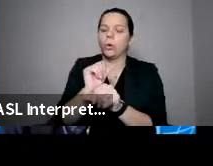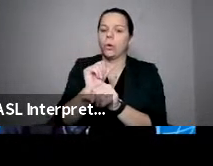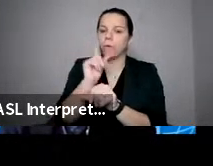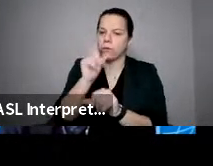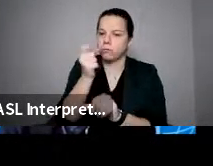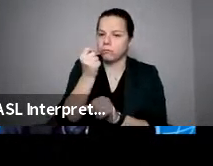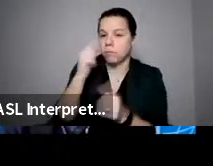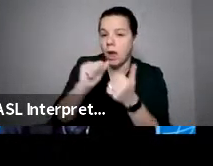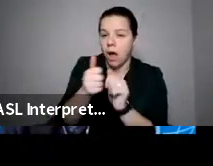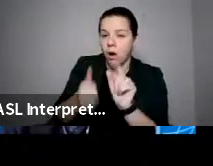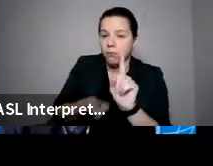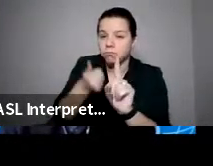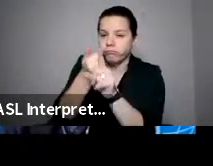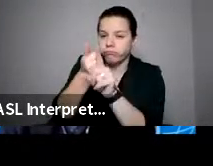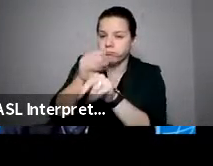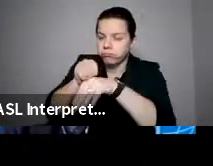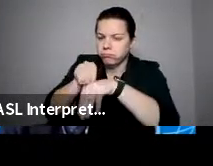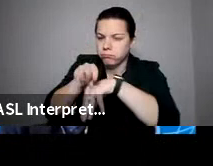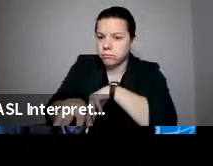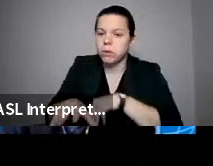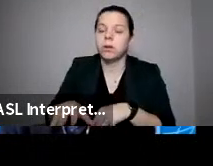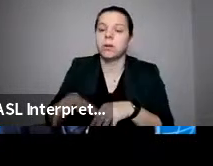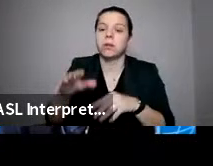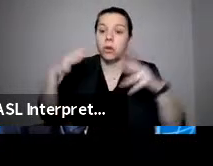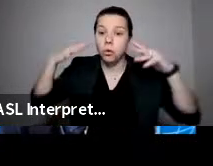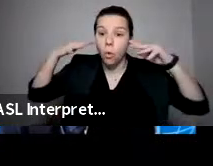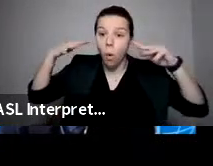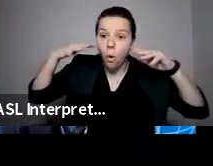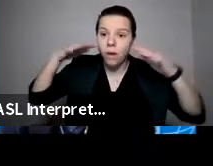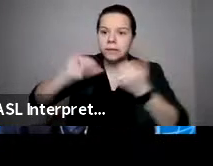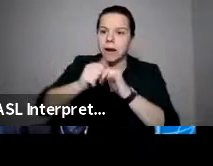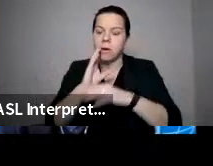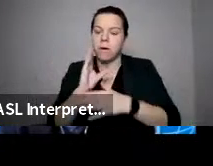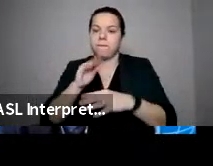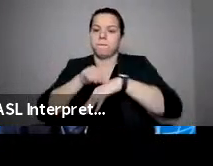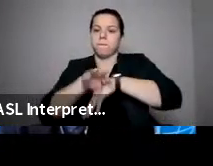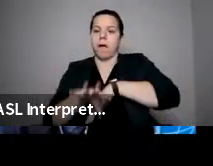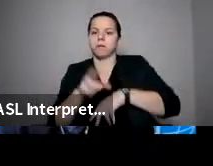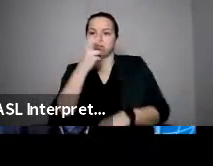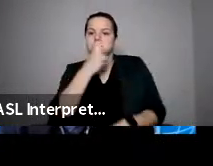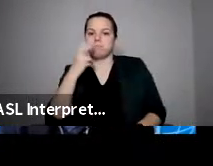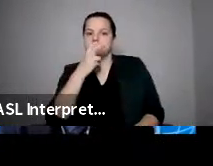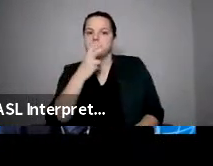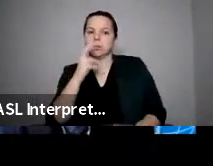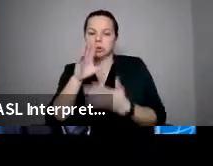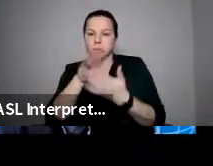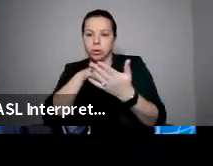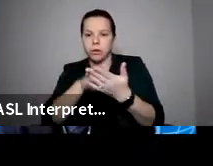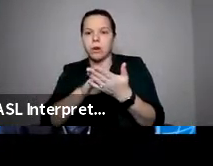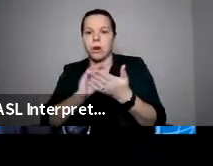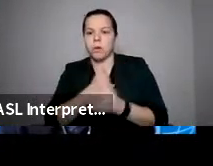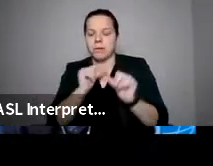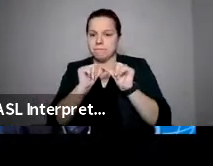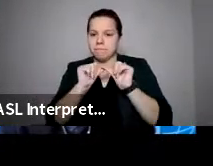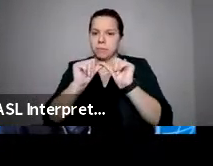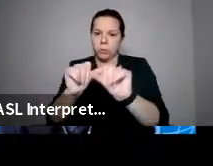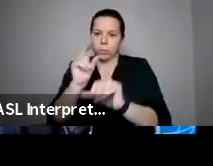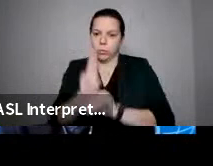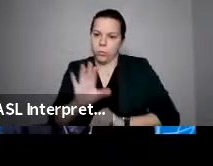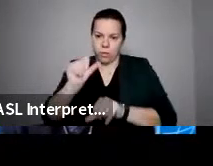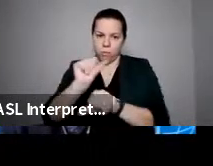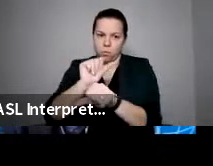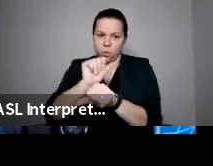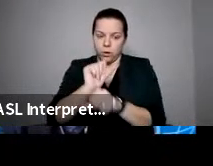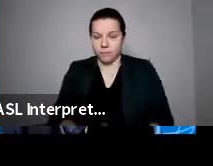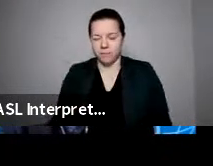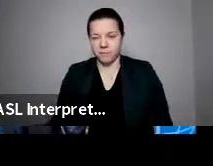the impact of noise on speech interference. And we continue to leverage that work. Building on